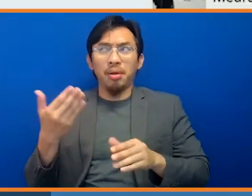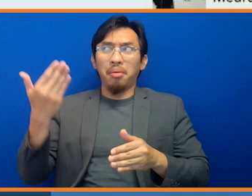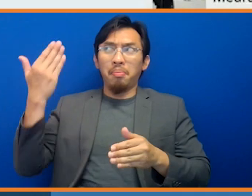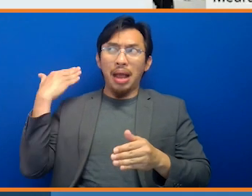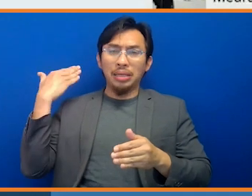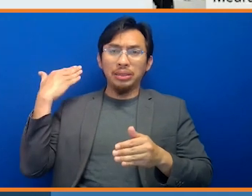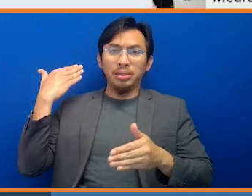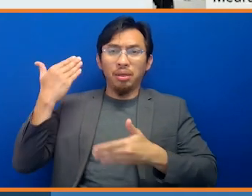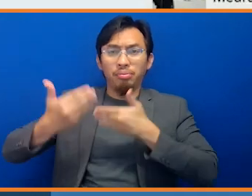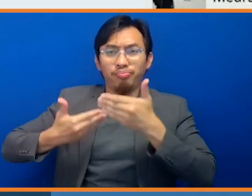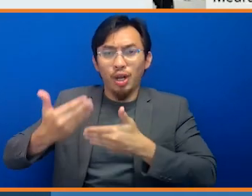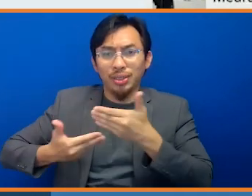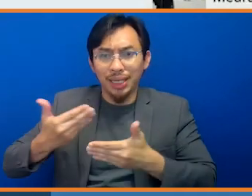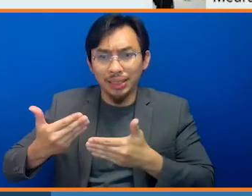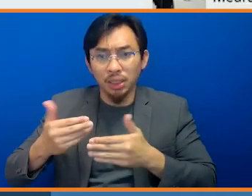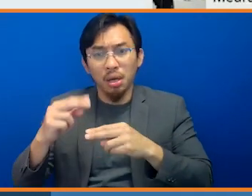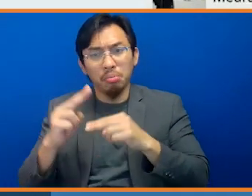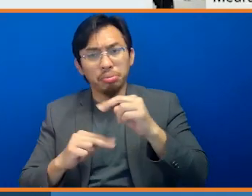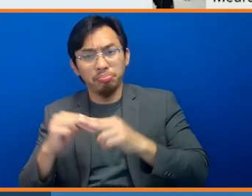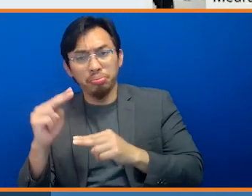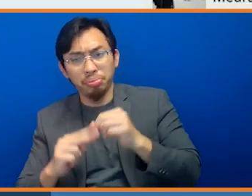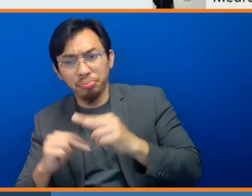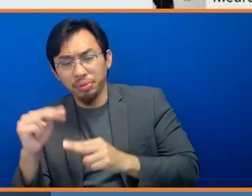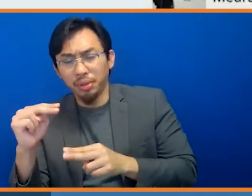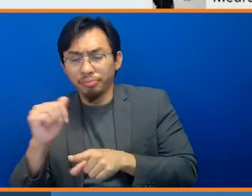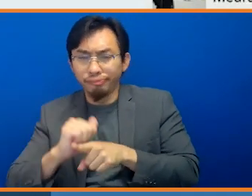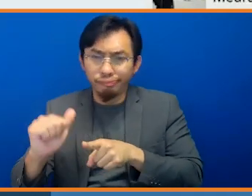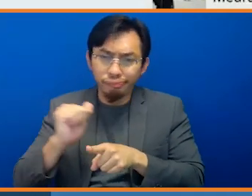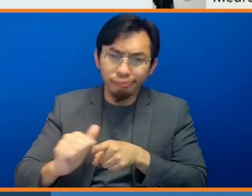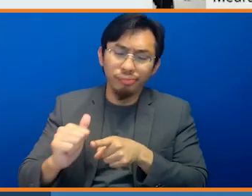of reconstruction and rehabilitation process.